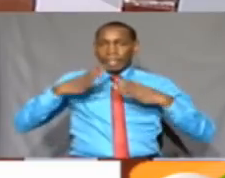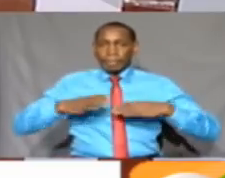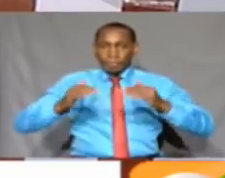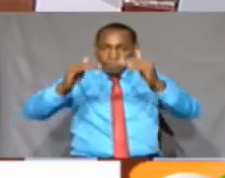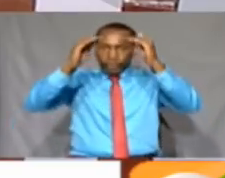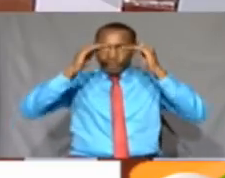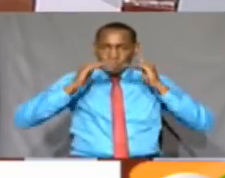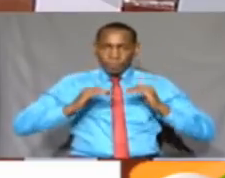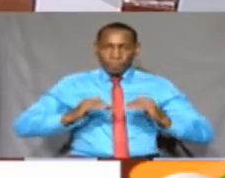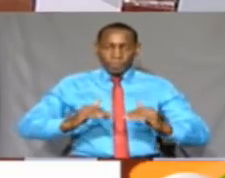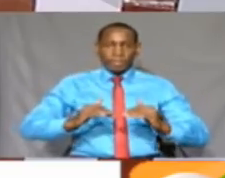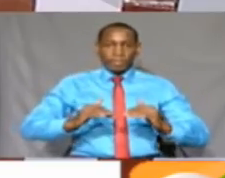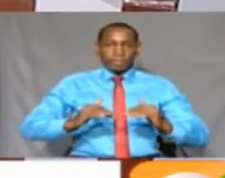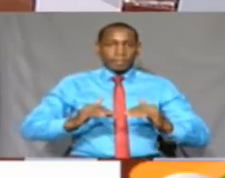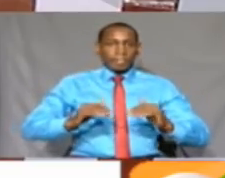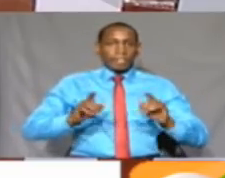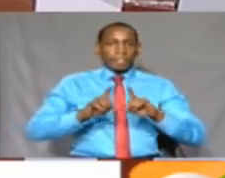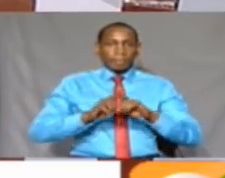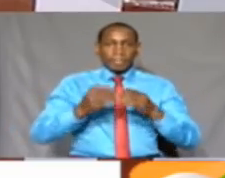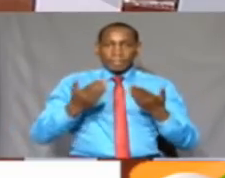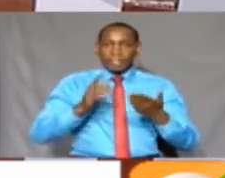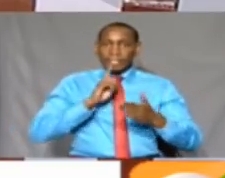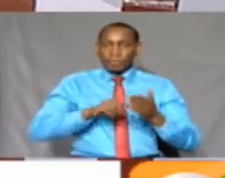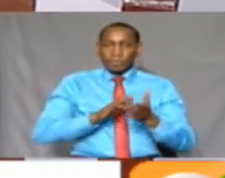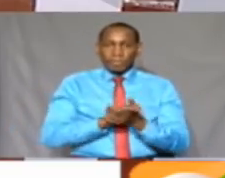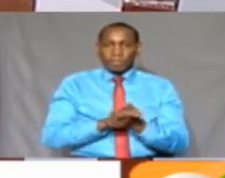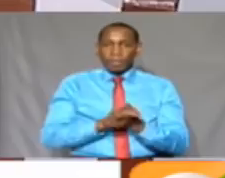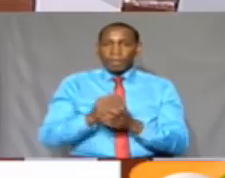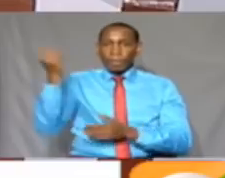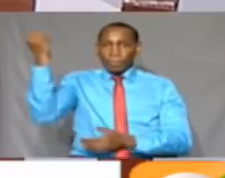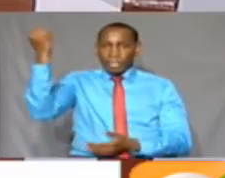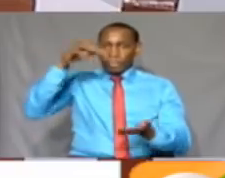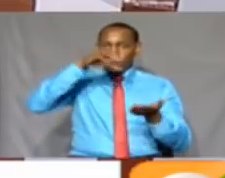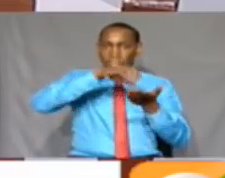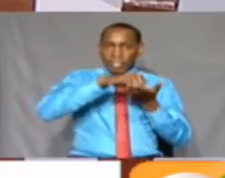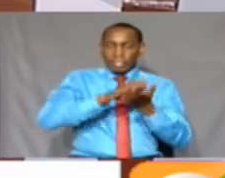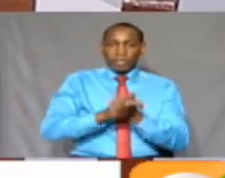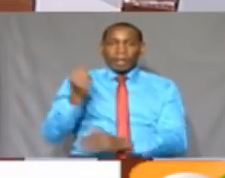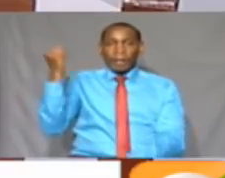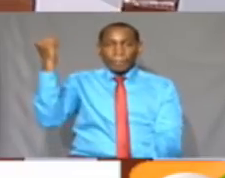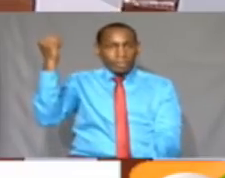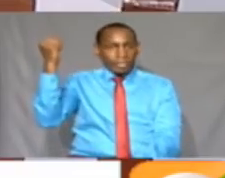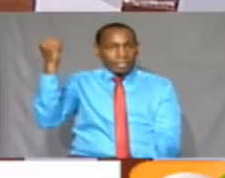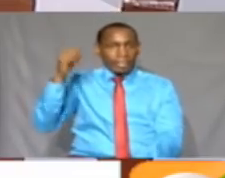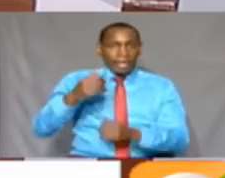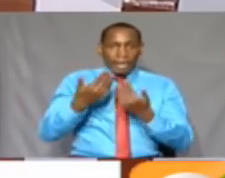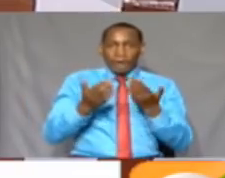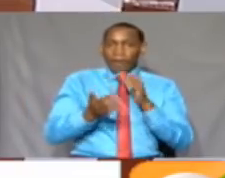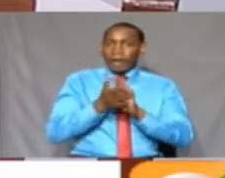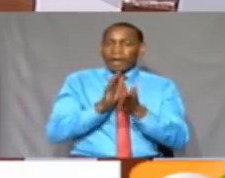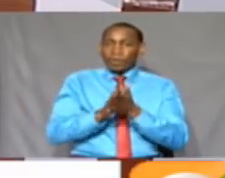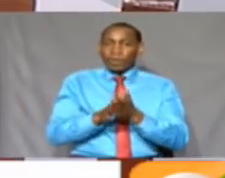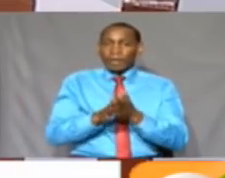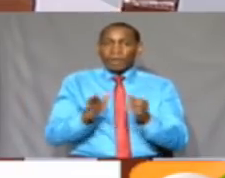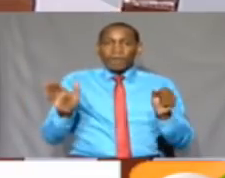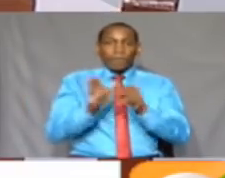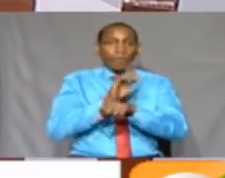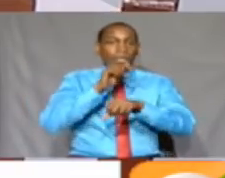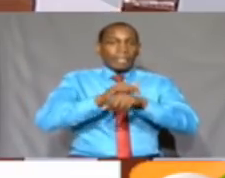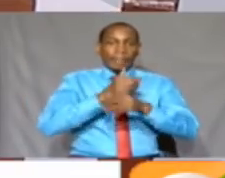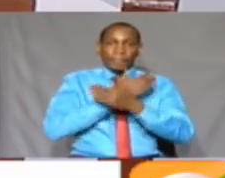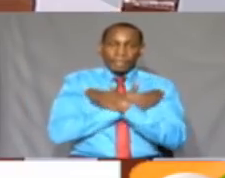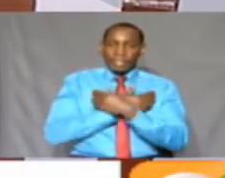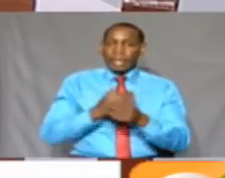down. Yes. And they, what they are speaking to is the cyclic nature of politics. In politics, there are no permanent friends,